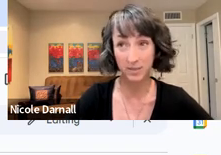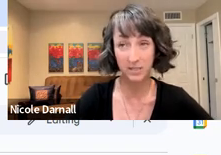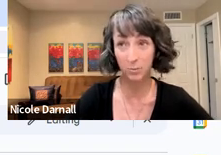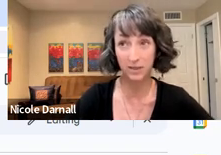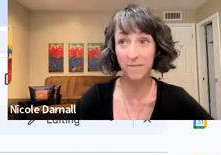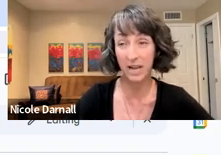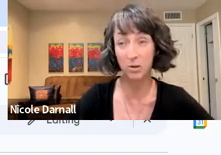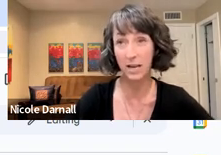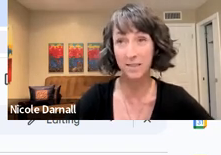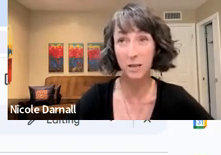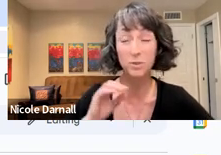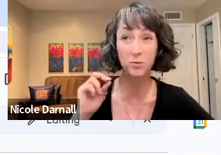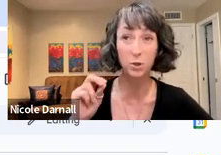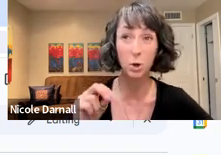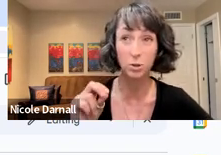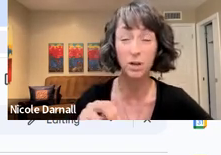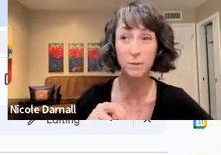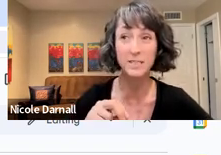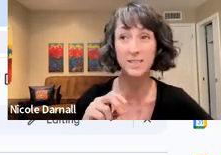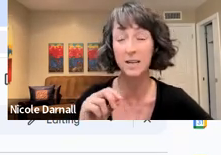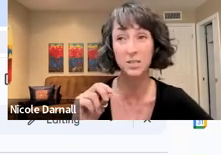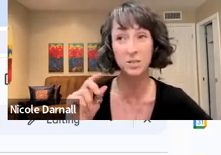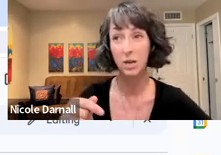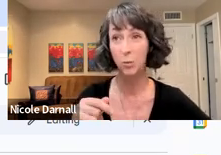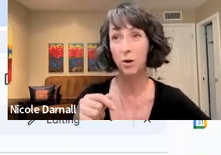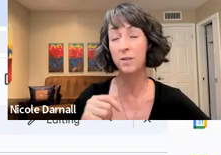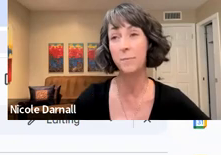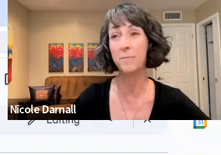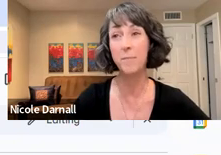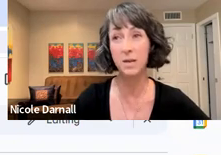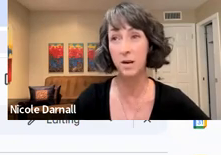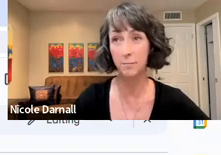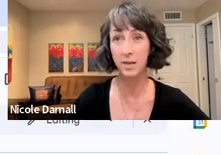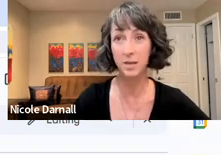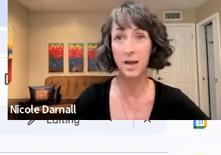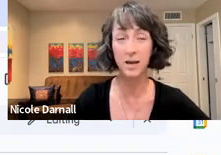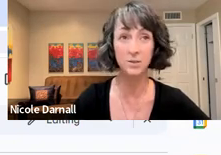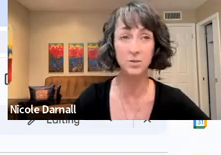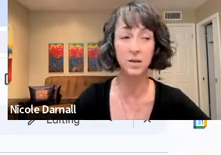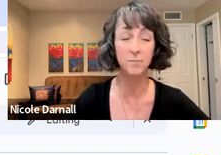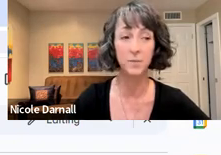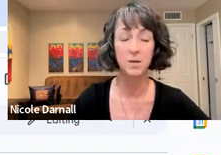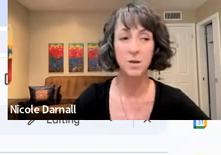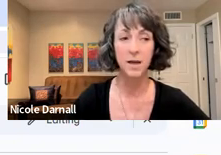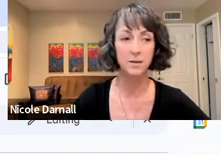up. Let me see what they found. I think it was for local governments. I just worry that may not be as